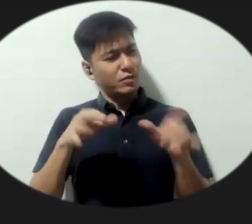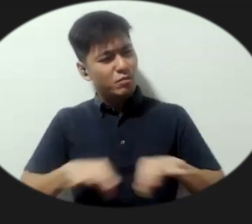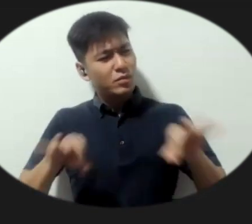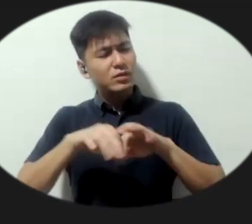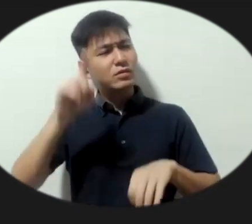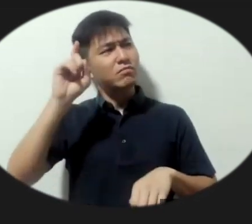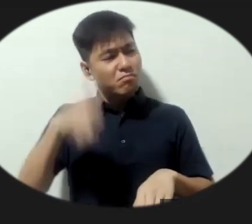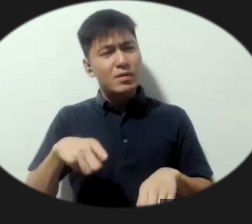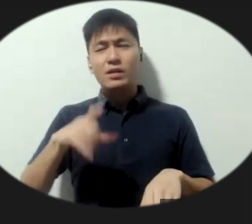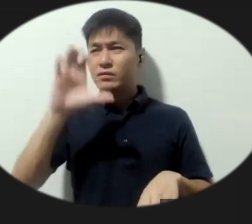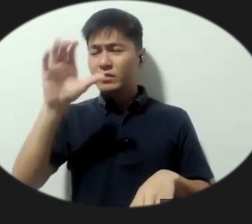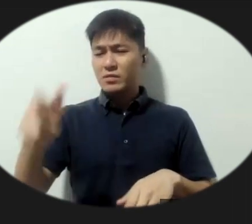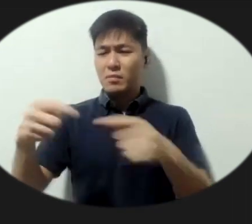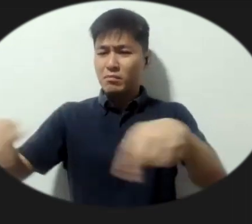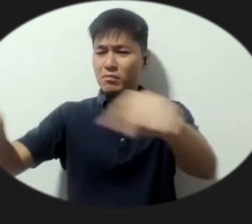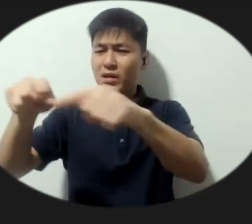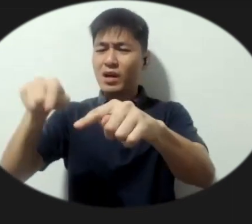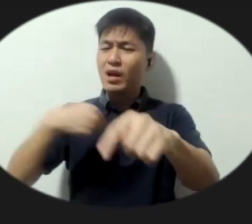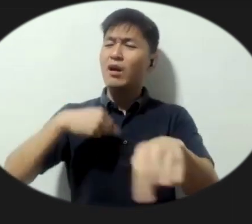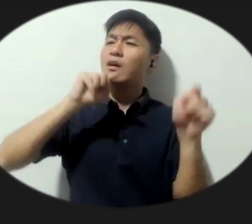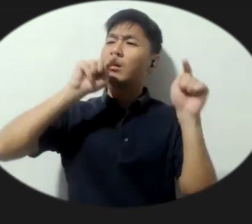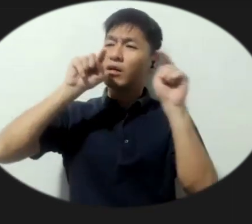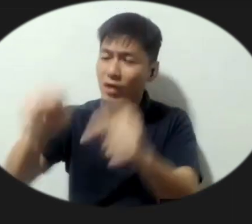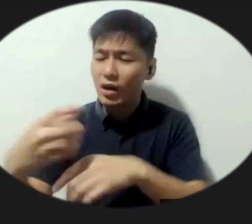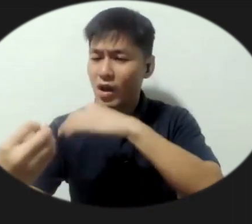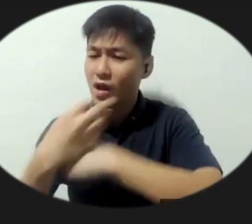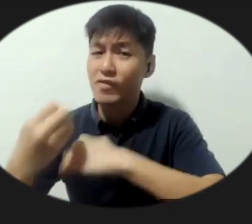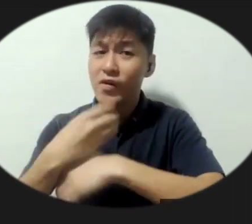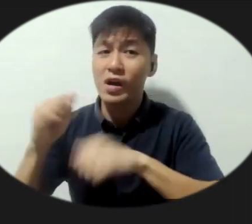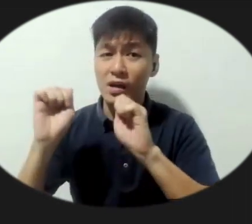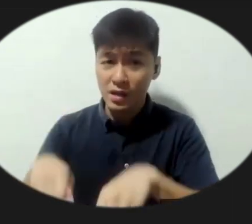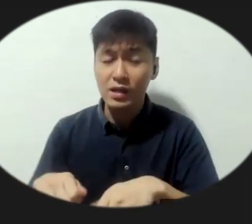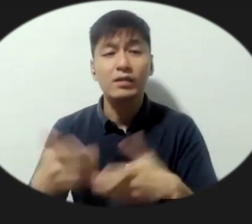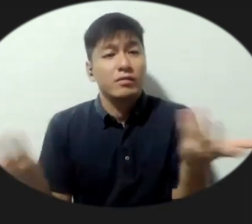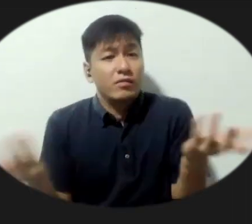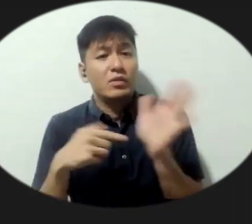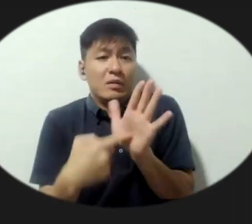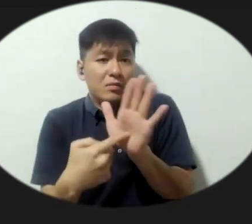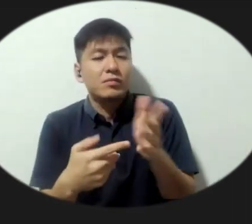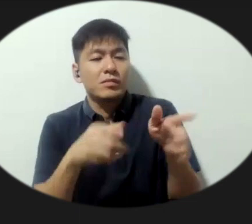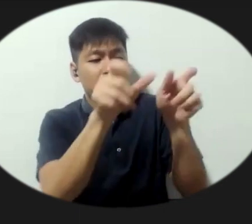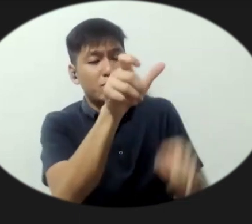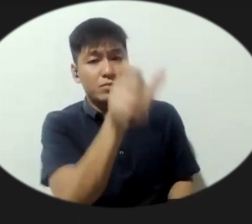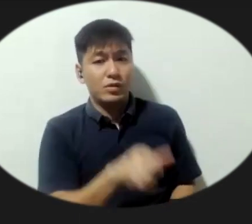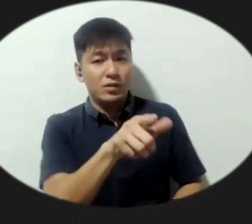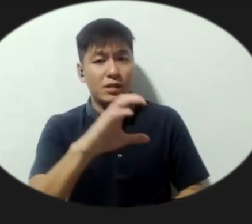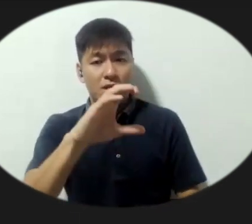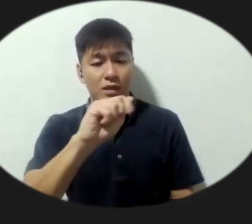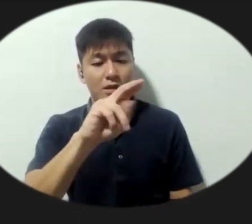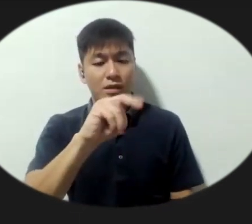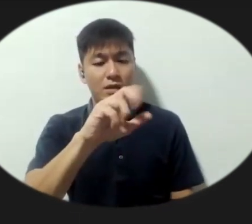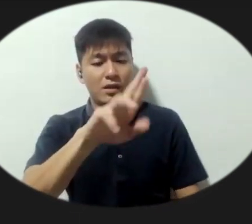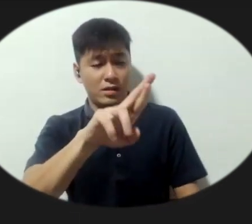I knew if somebody has cancer, there must be a cancer group somewhere, and all that. But there was no group, nobody understood. It's